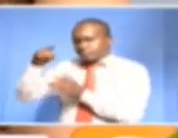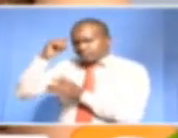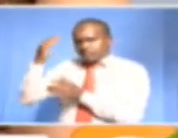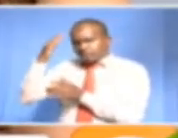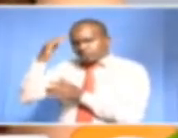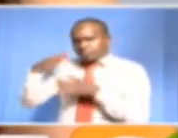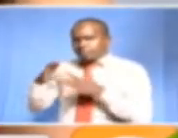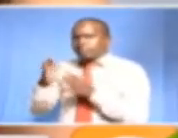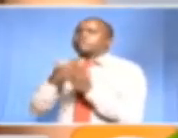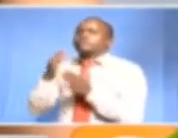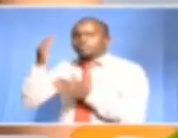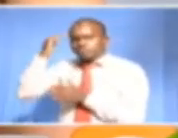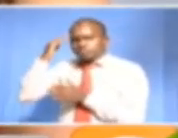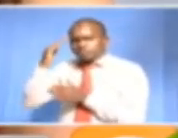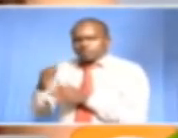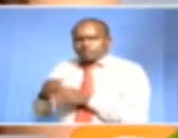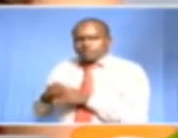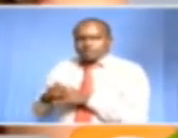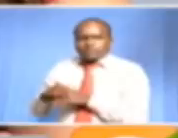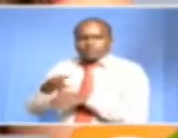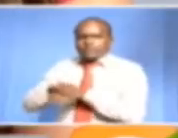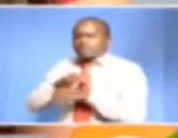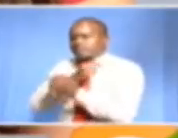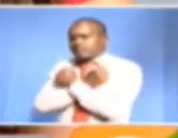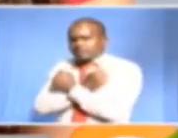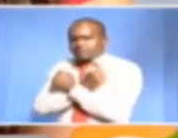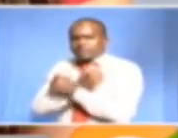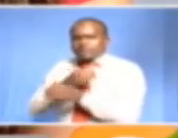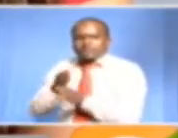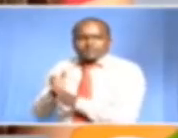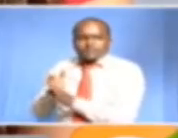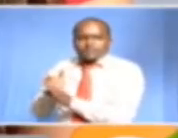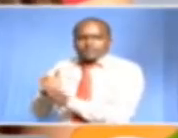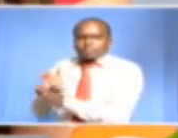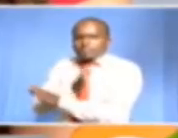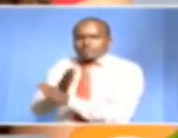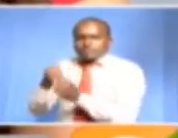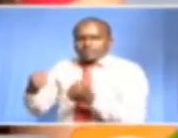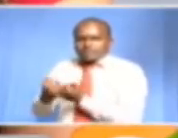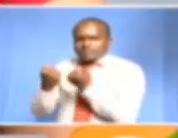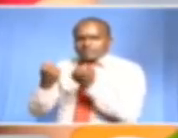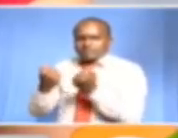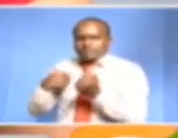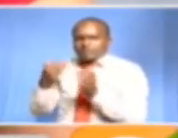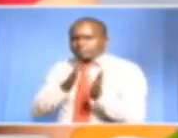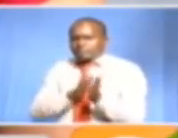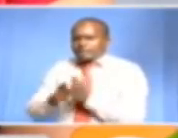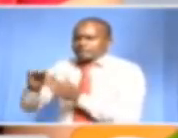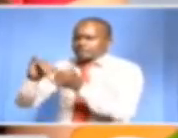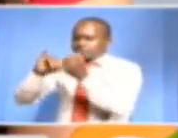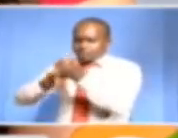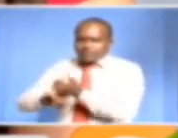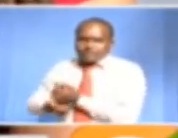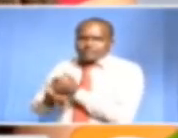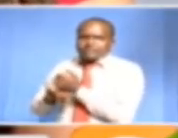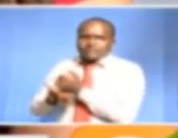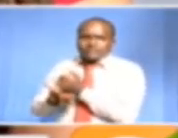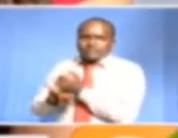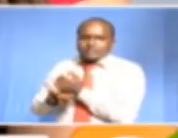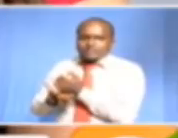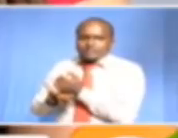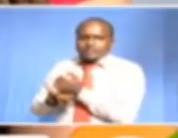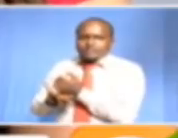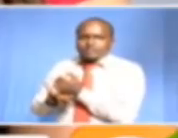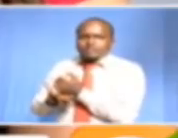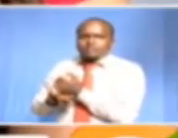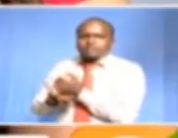about finding love. Prior to the accident, you had plans to settle down. Of course. What